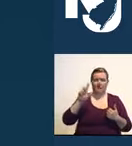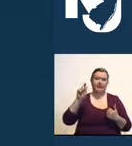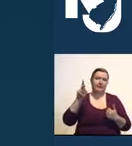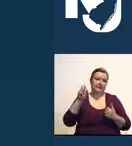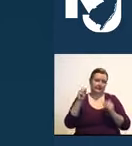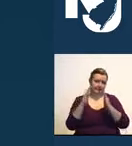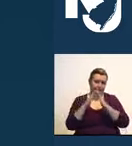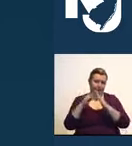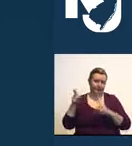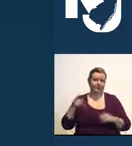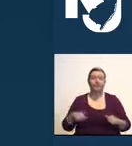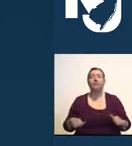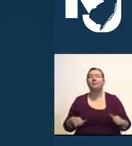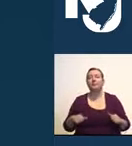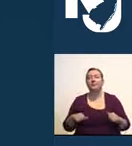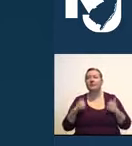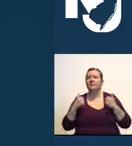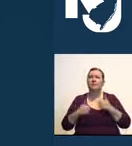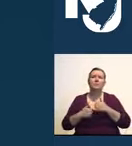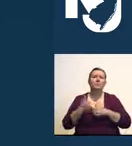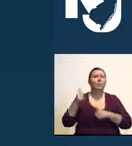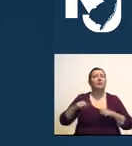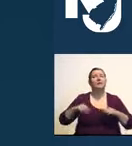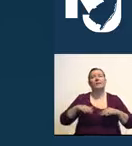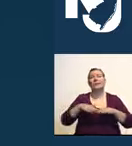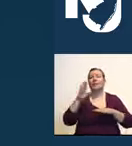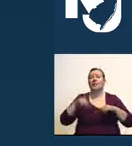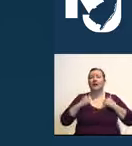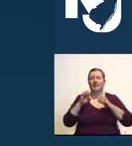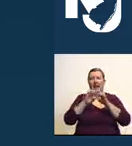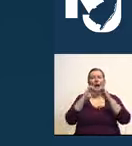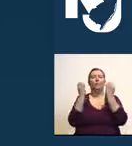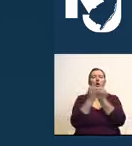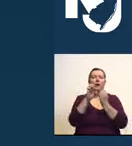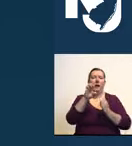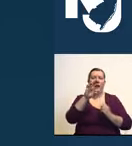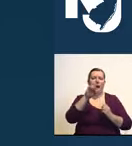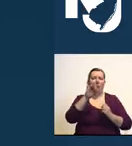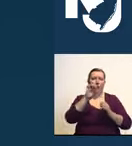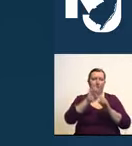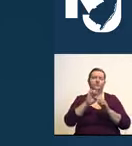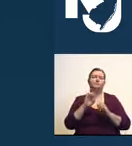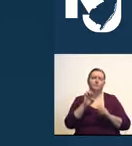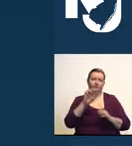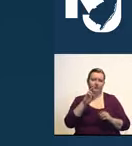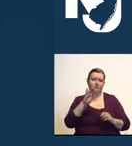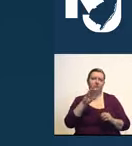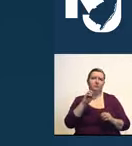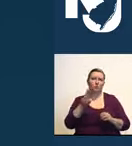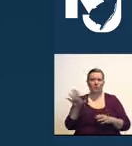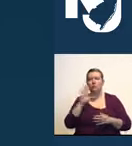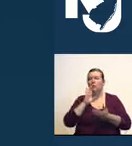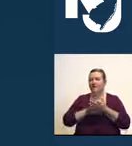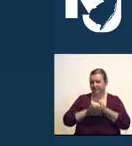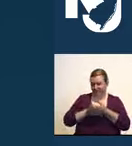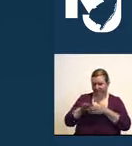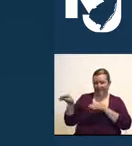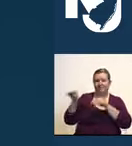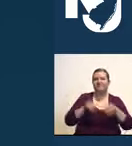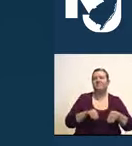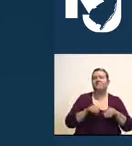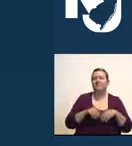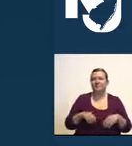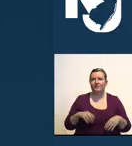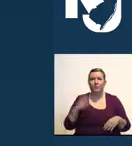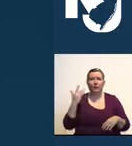his life in his native Ecuador and came to New Jersey in 1989 with his wife Maria because, quite simply, he didn't want to stop